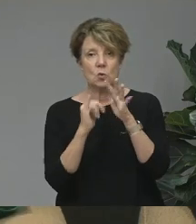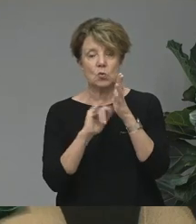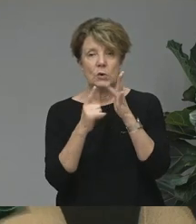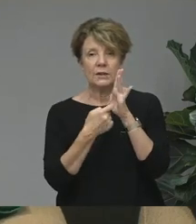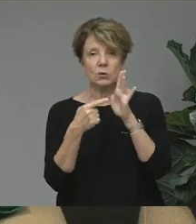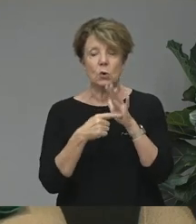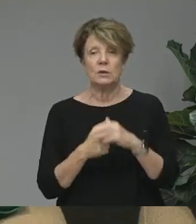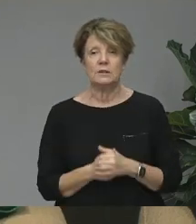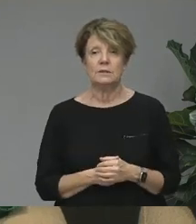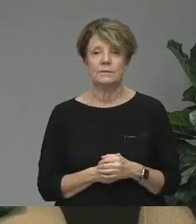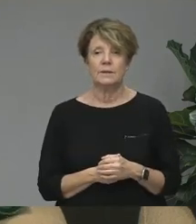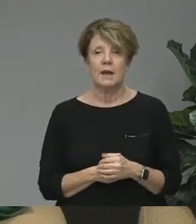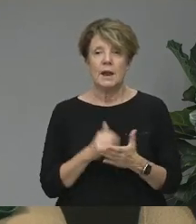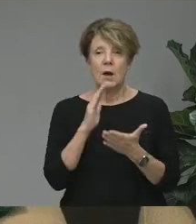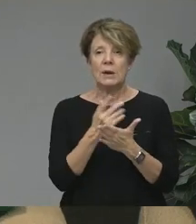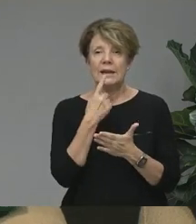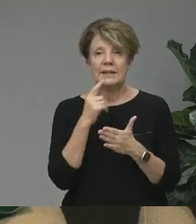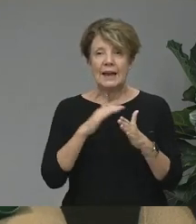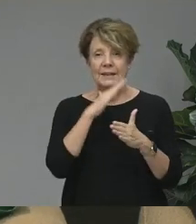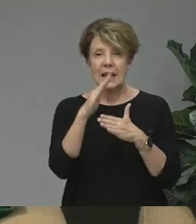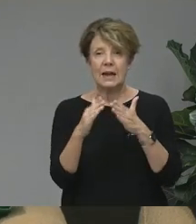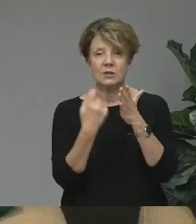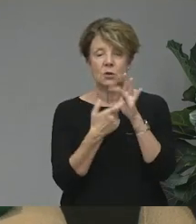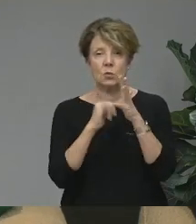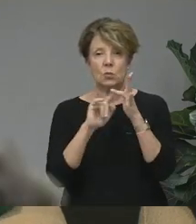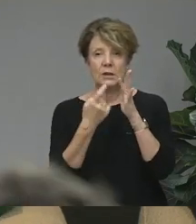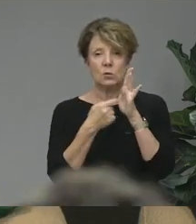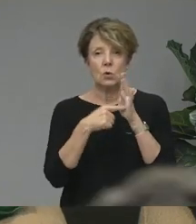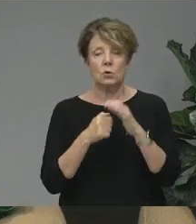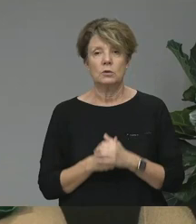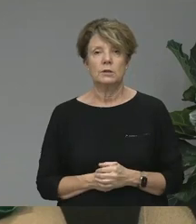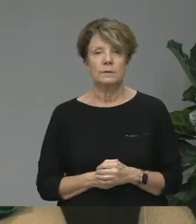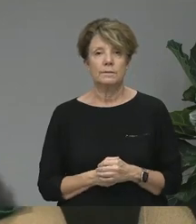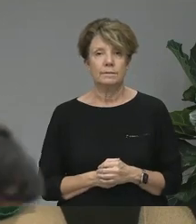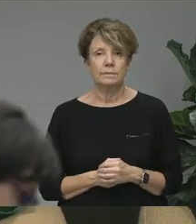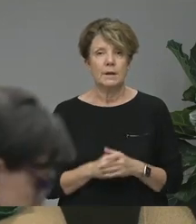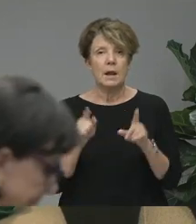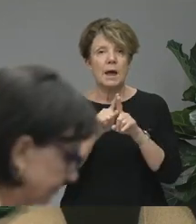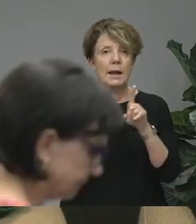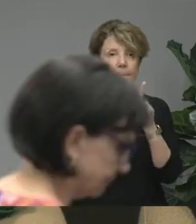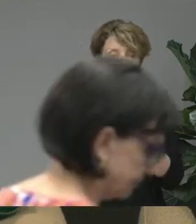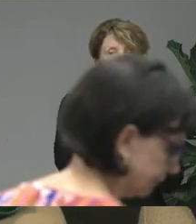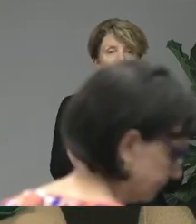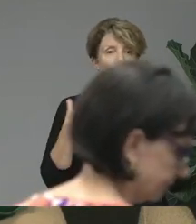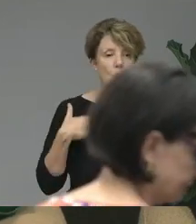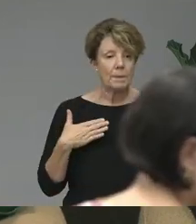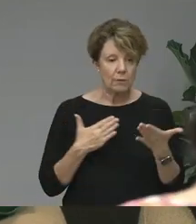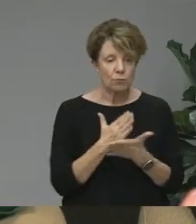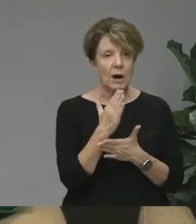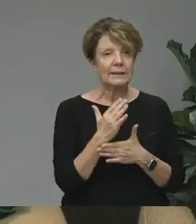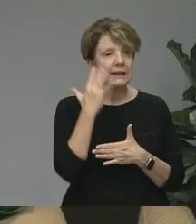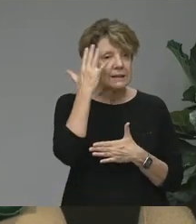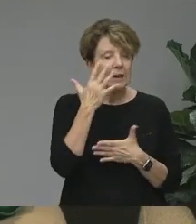I emphasise as a last resort, the whole dynamic of improved human rights consideration is in the